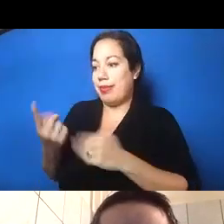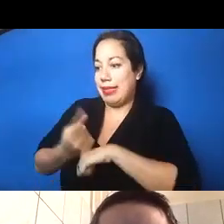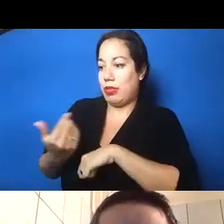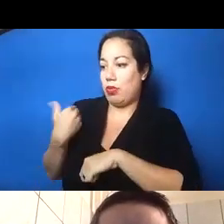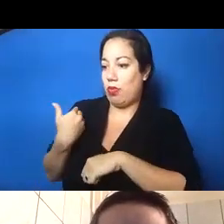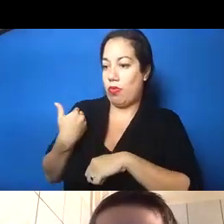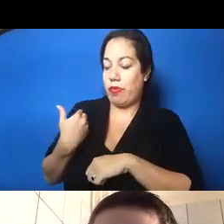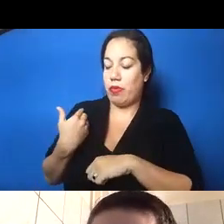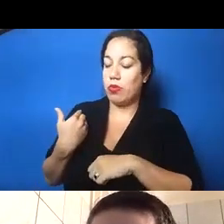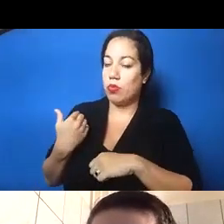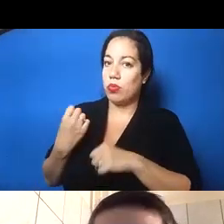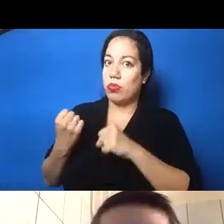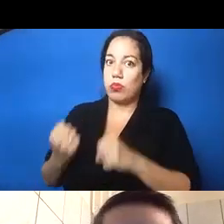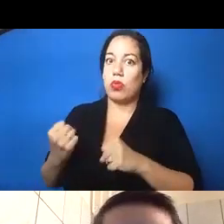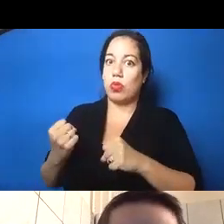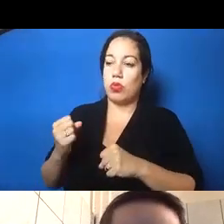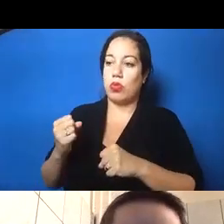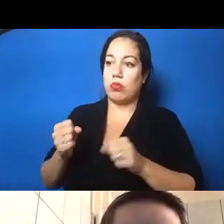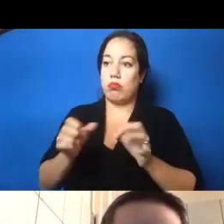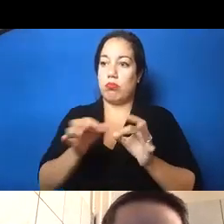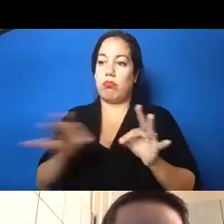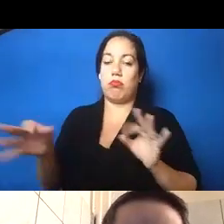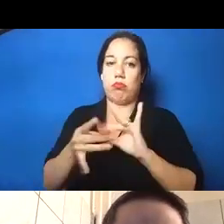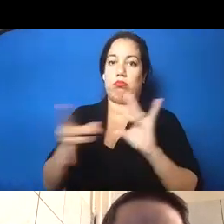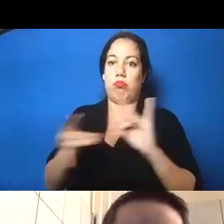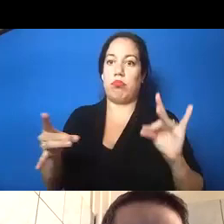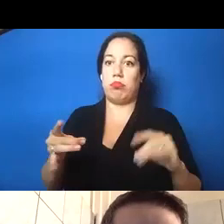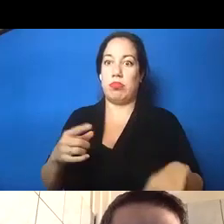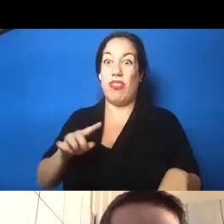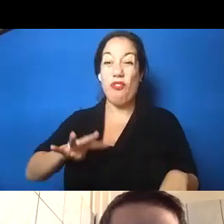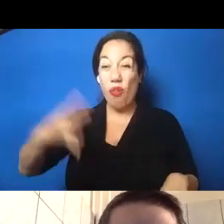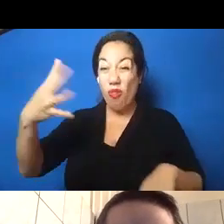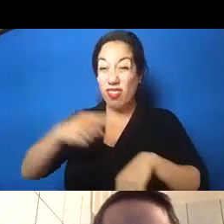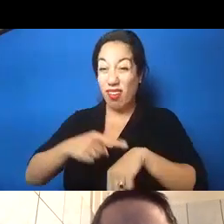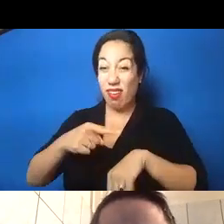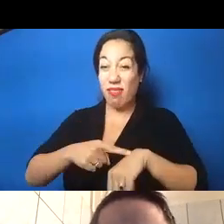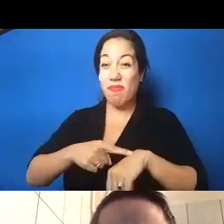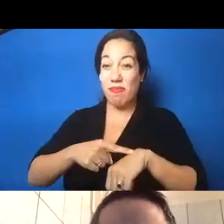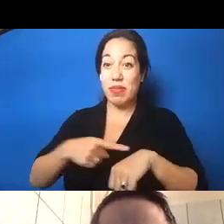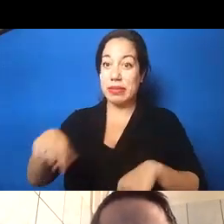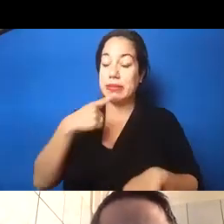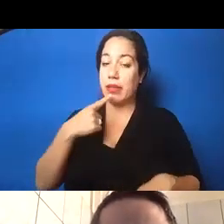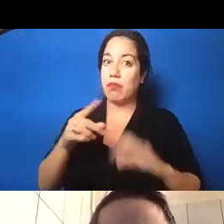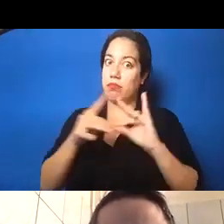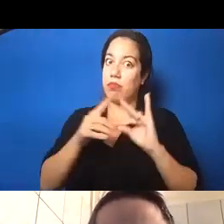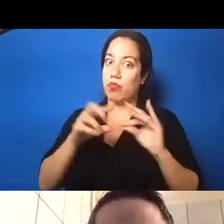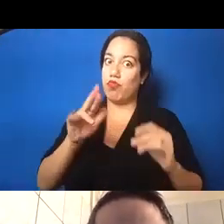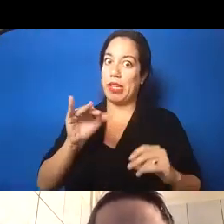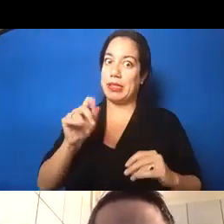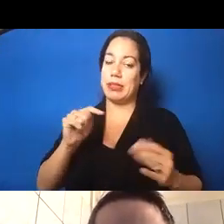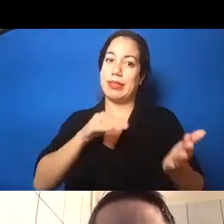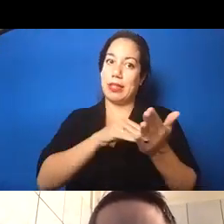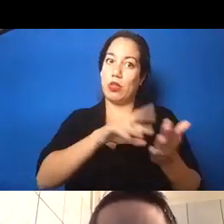racist statement. It's the fourth time he's having a racist statement against the Roma. The